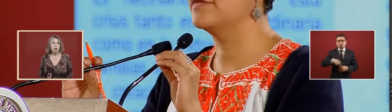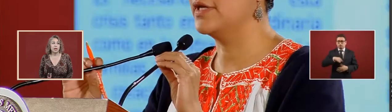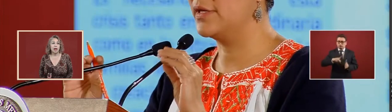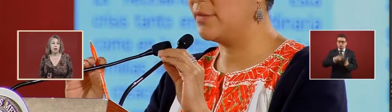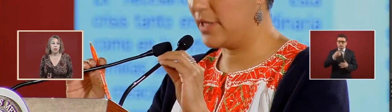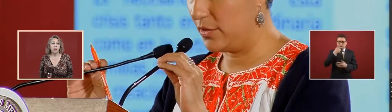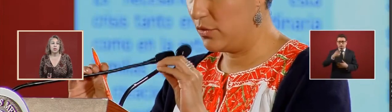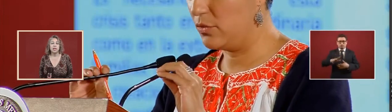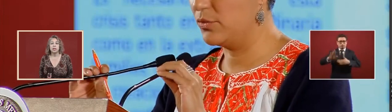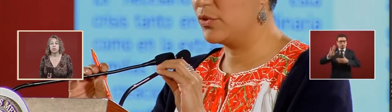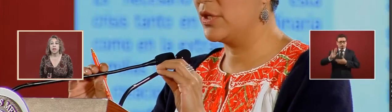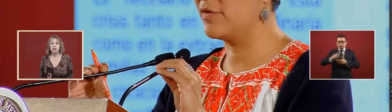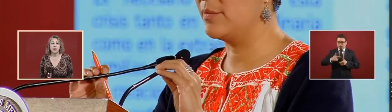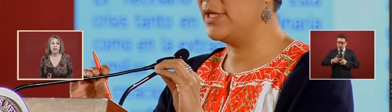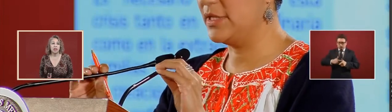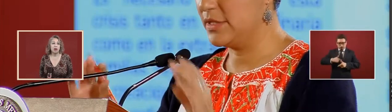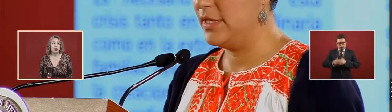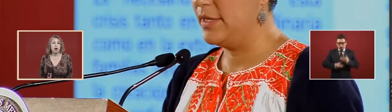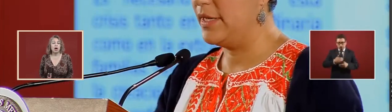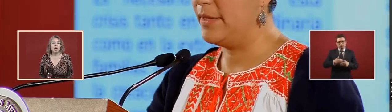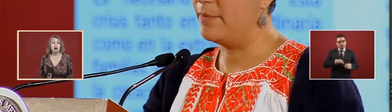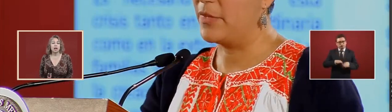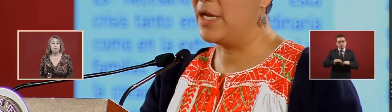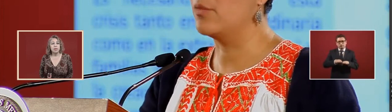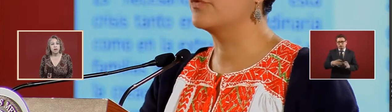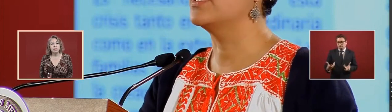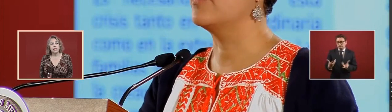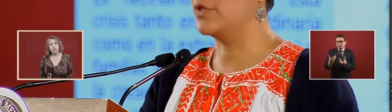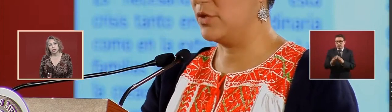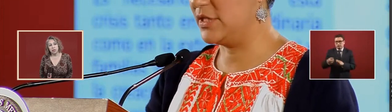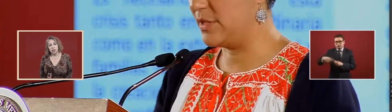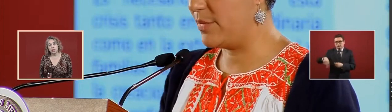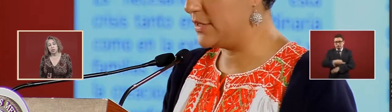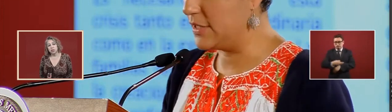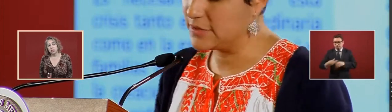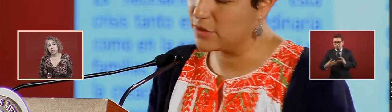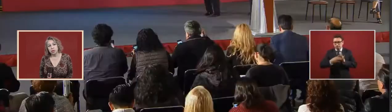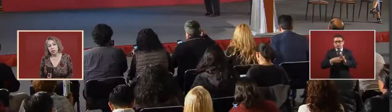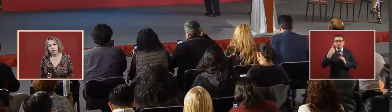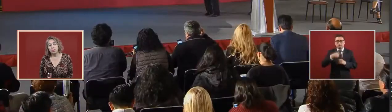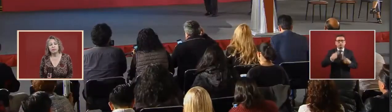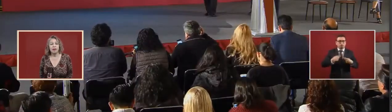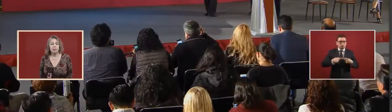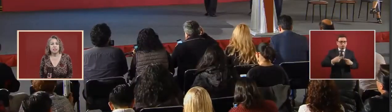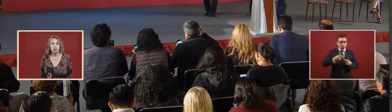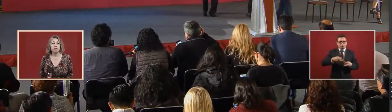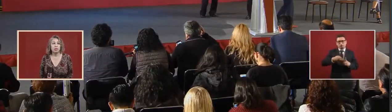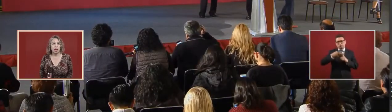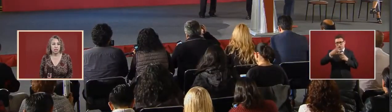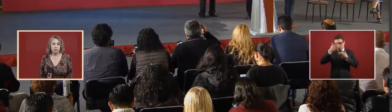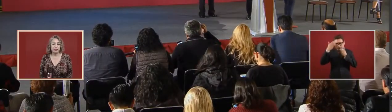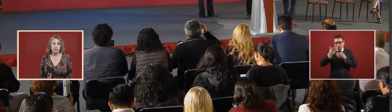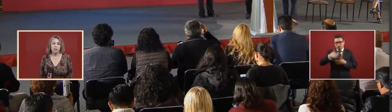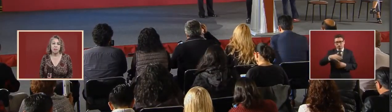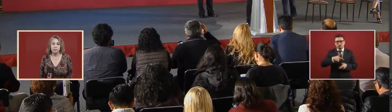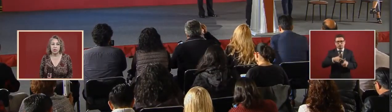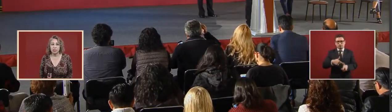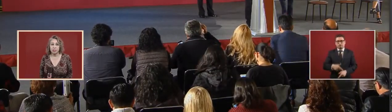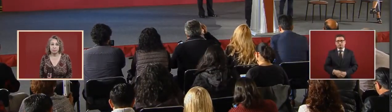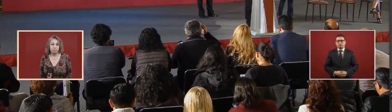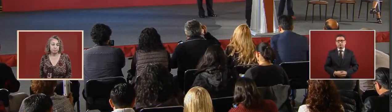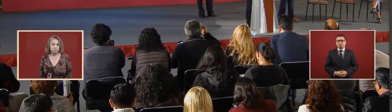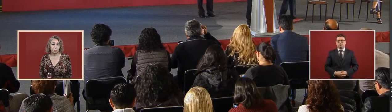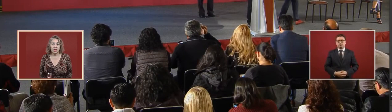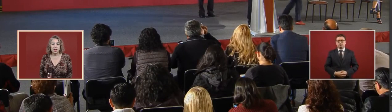That's how we would reiterate our commitment to help the families with lost family